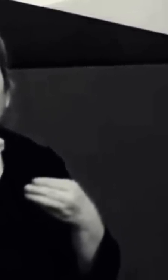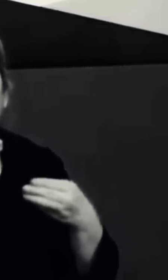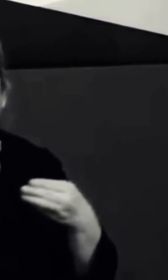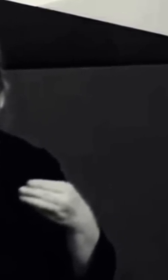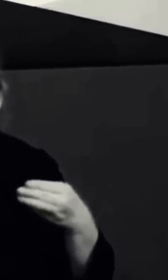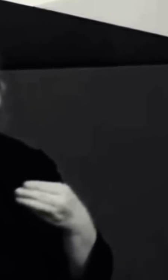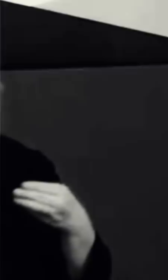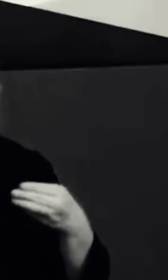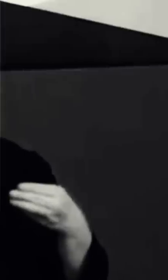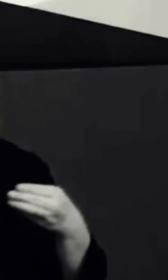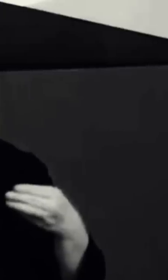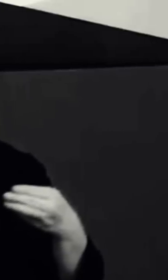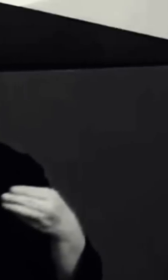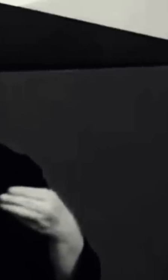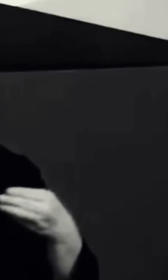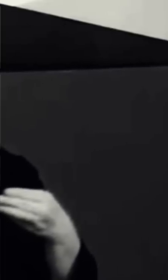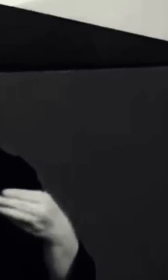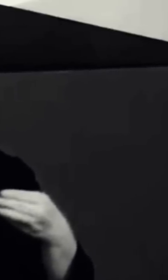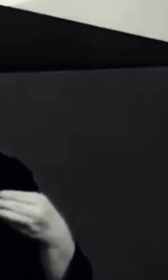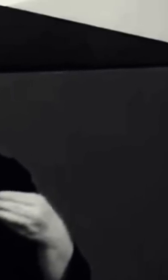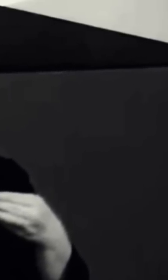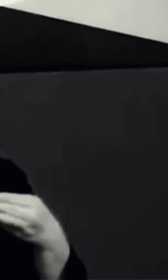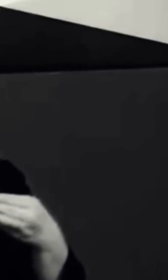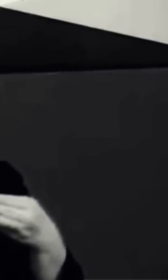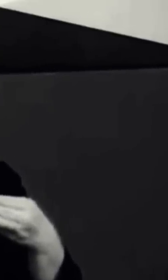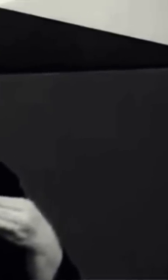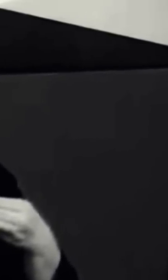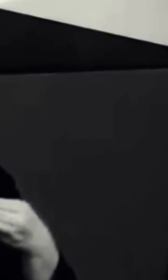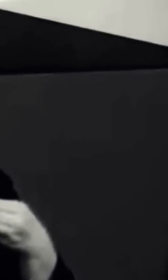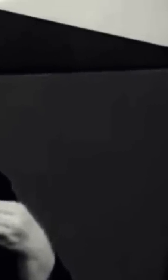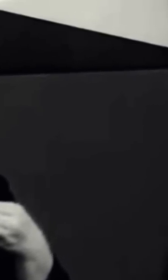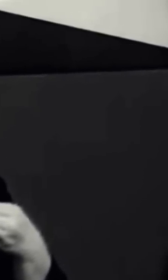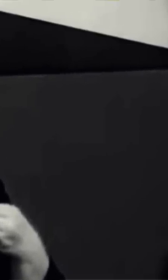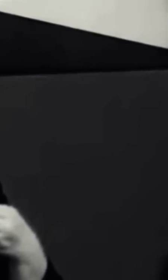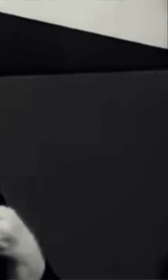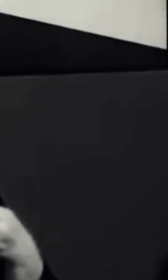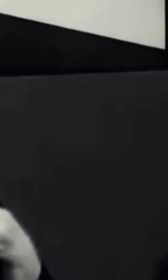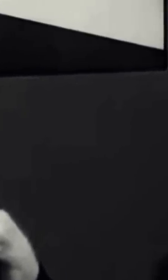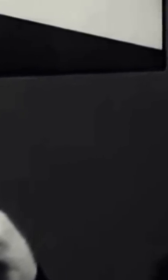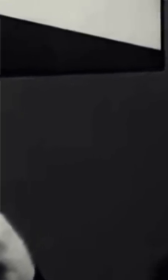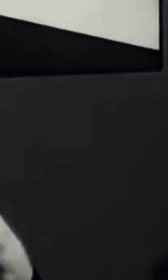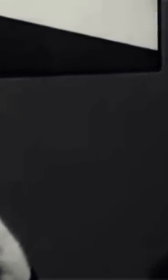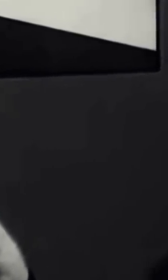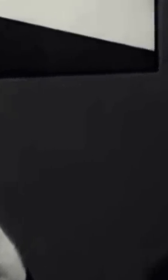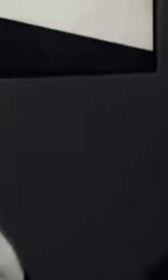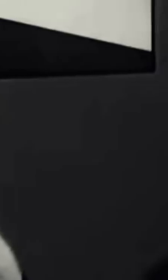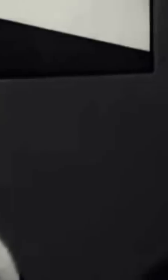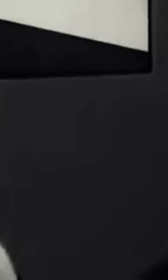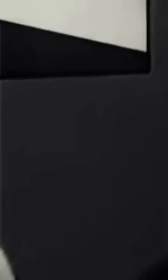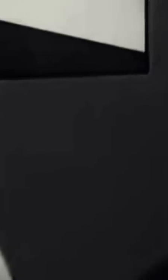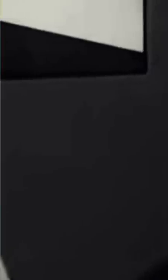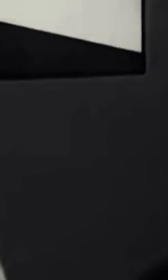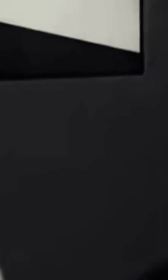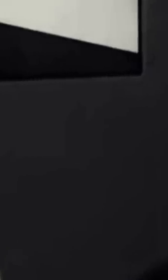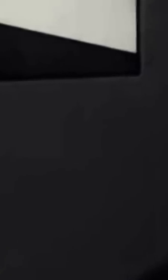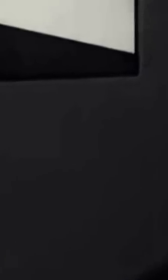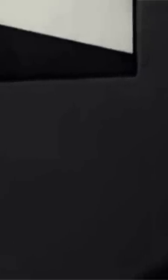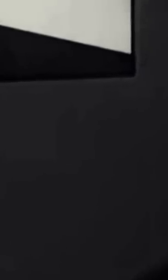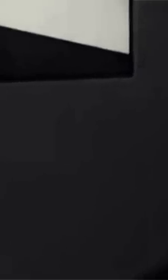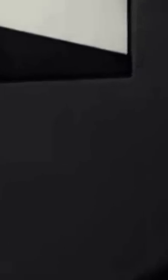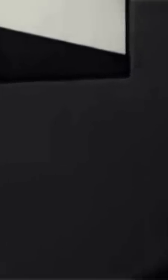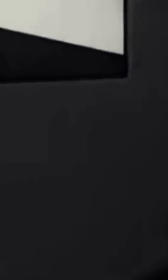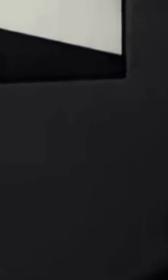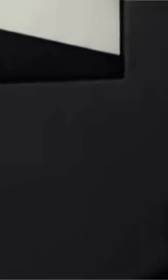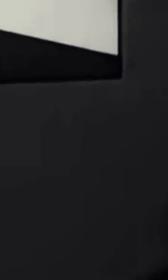you from Ireland? What do you think of this? And also remember, I don't think it really matters where you're from, as the same thing is happening